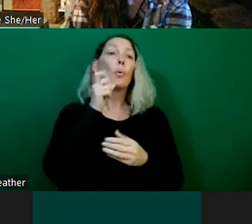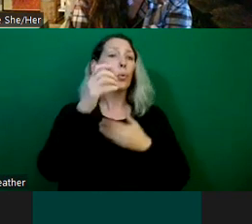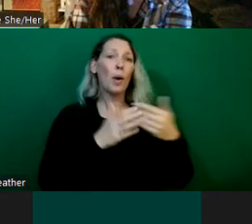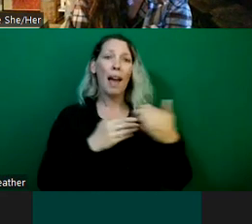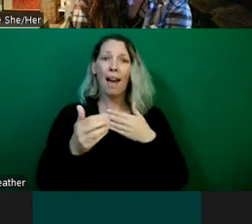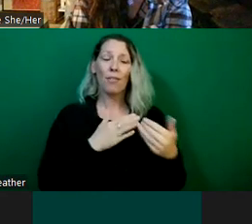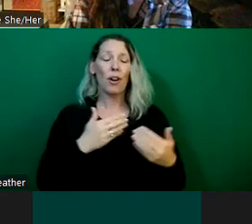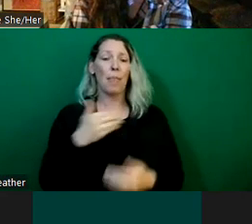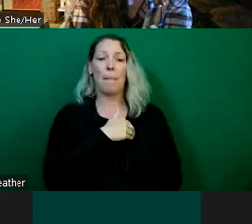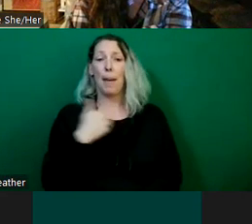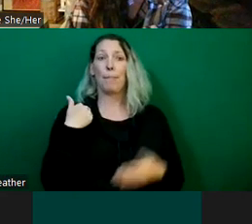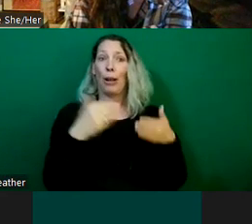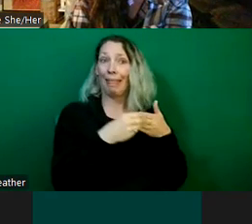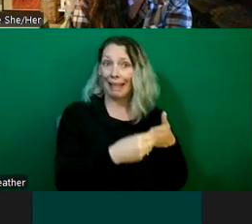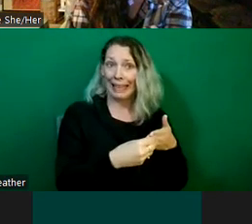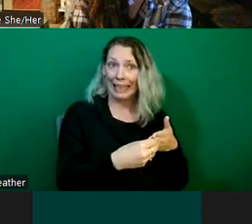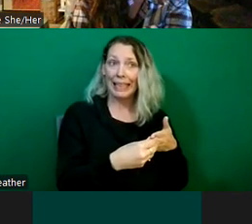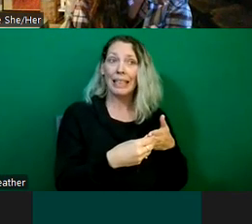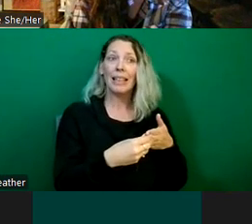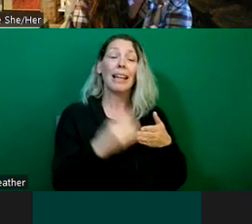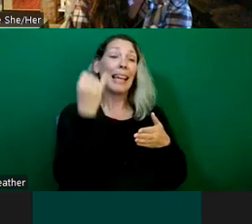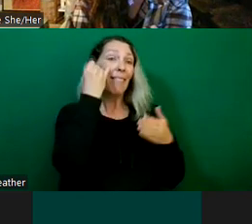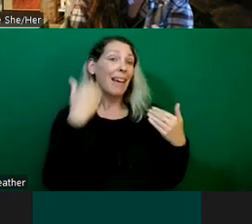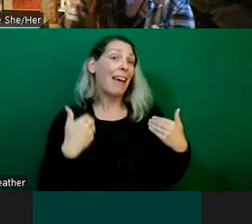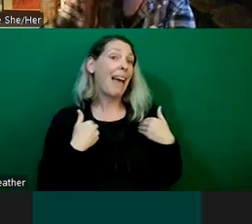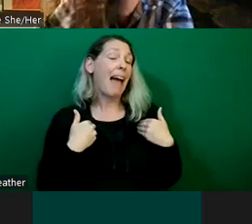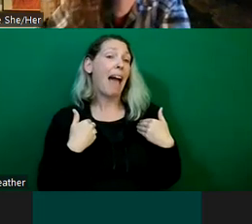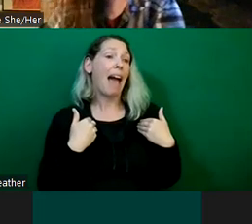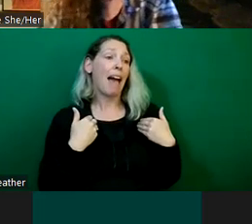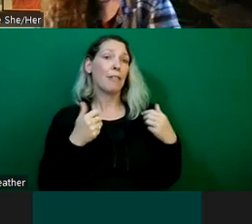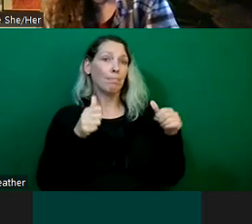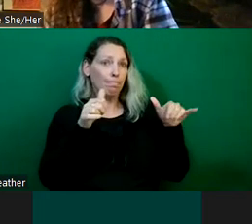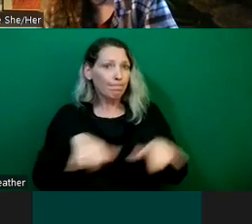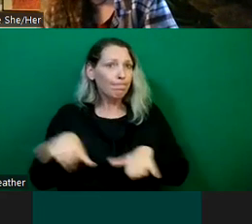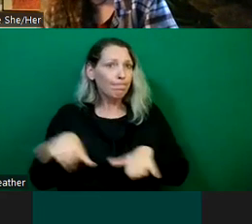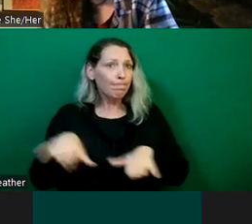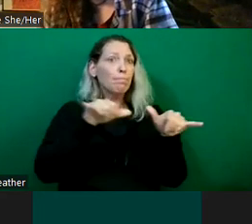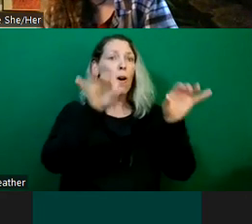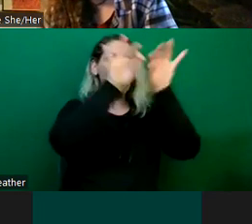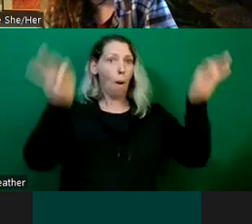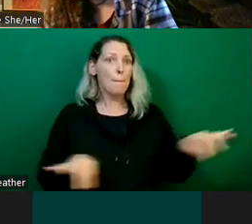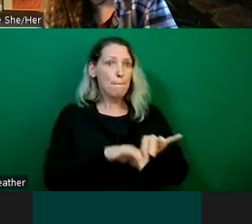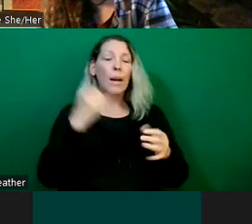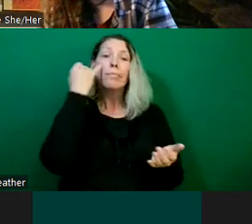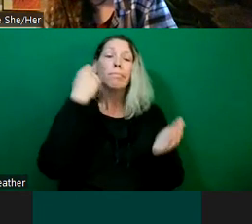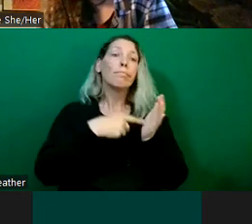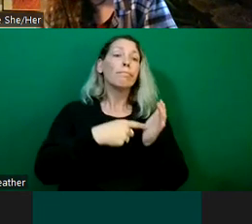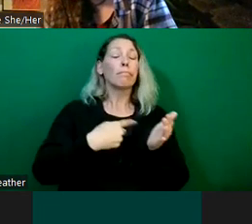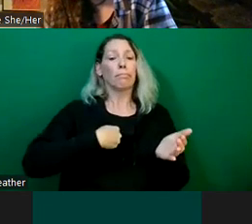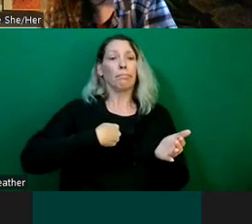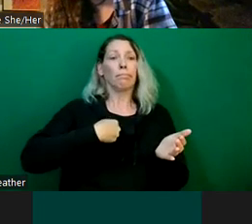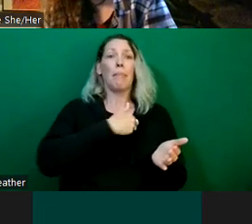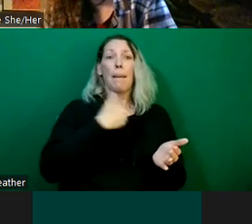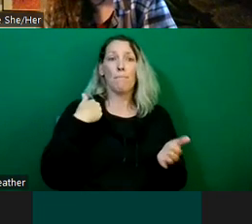member lead is, if we had like a standardized form. So if I'm the member lead